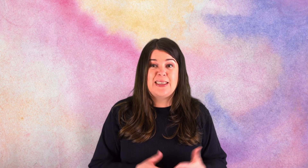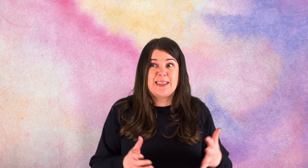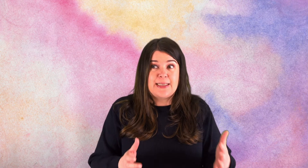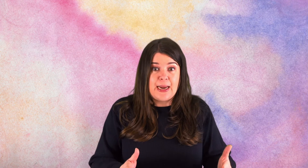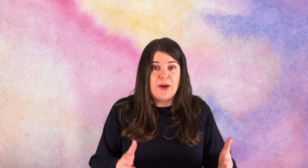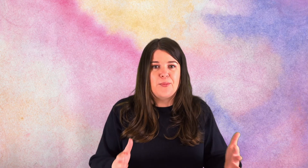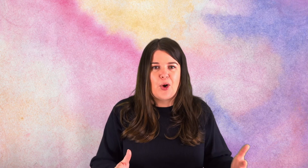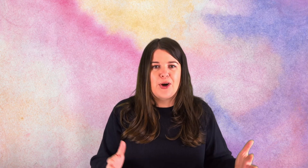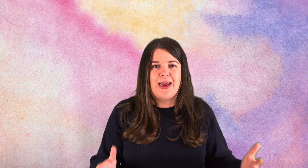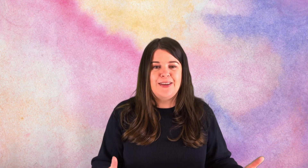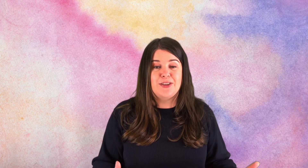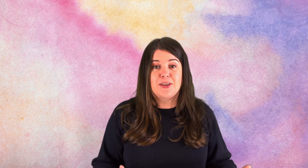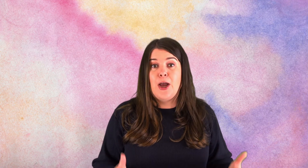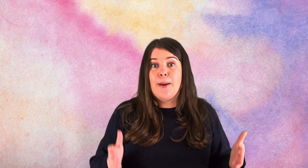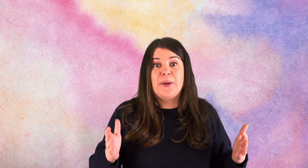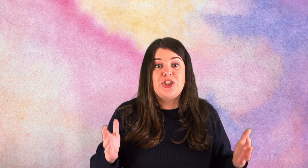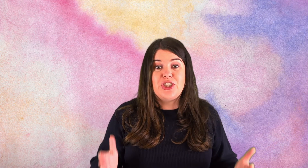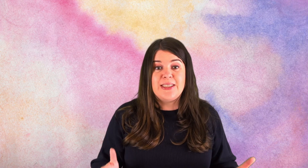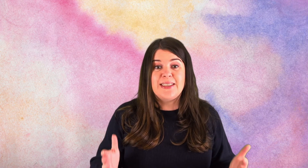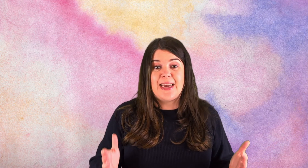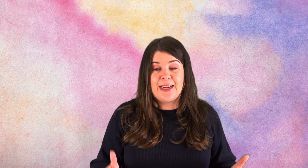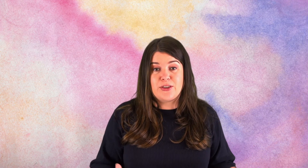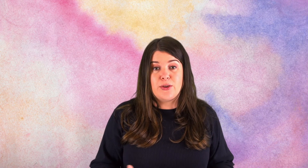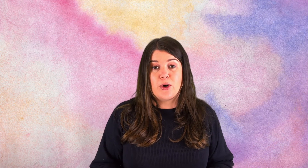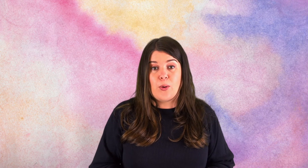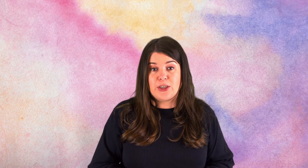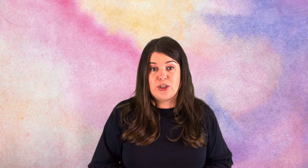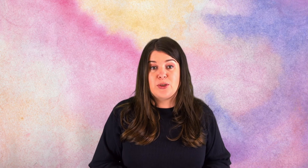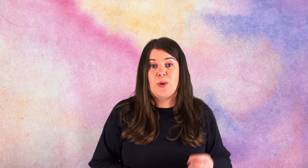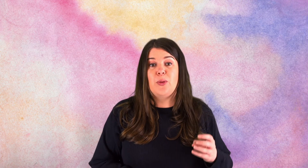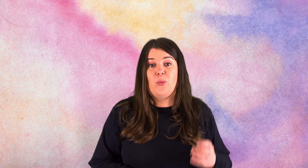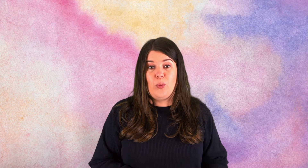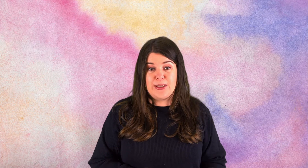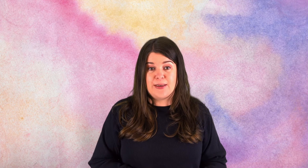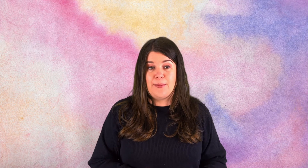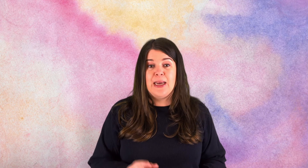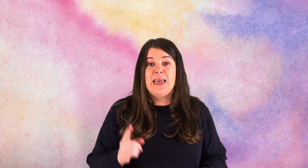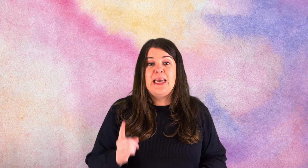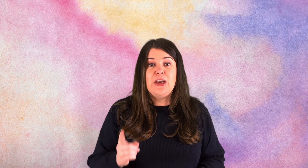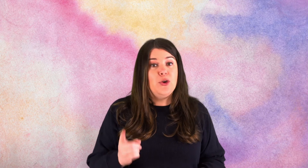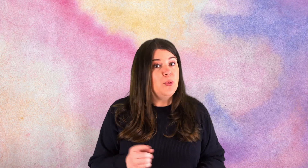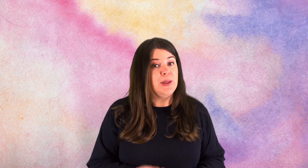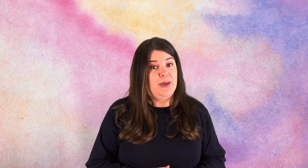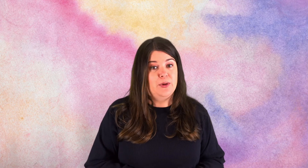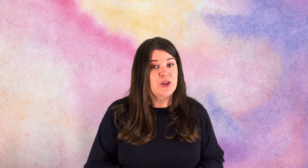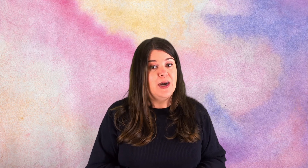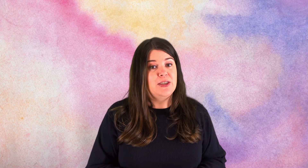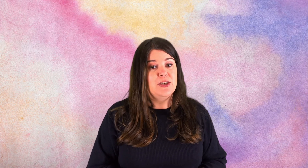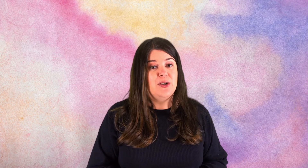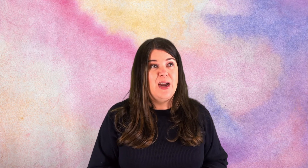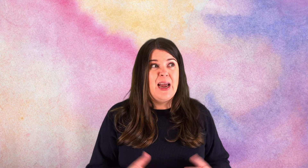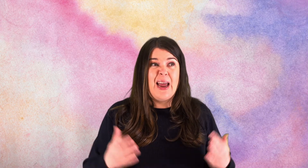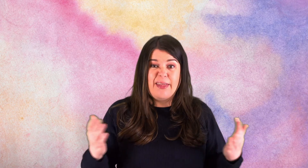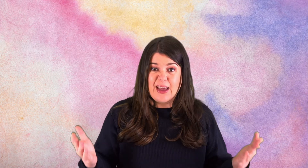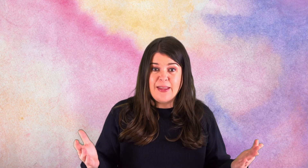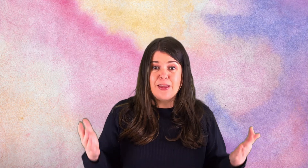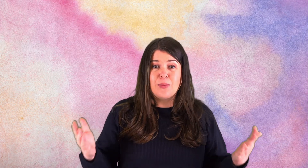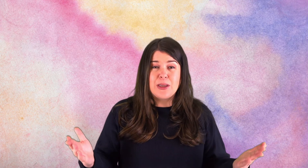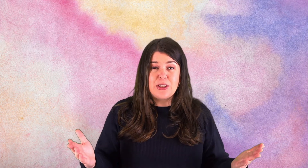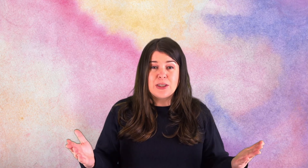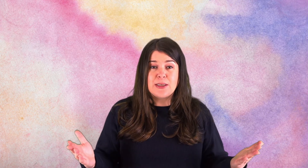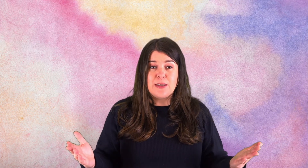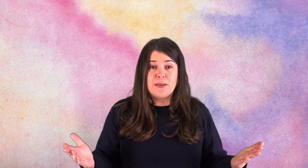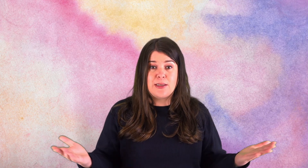Jesus into saying wrong answers, but Jesus answered their questions with wisdom. He knew what they were trying to do. And then